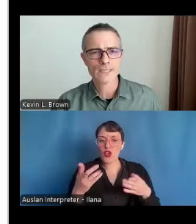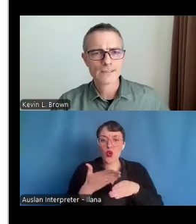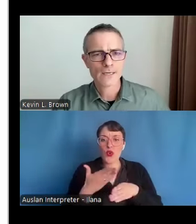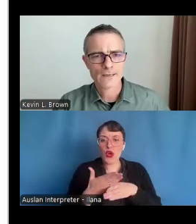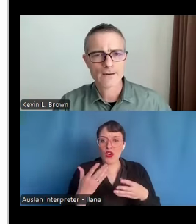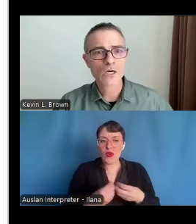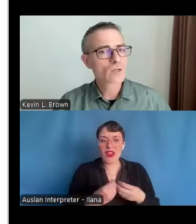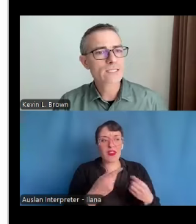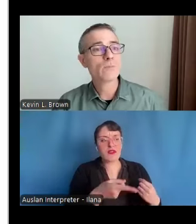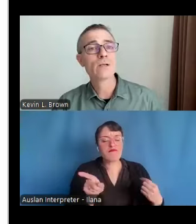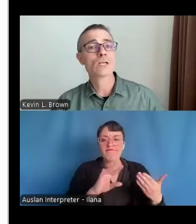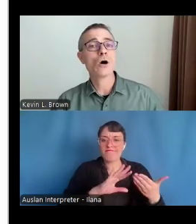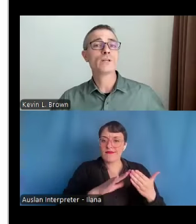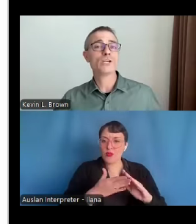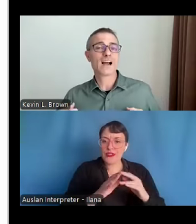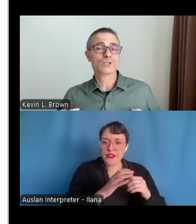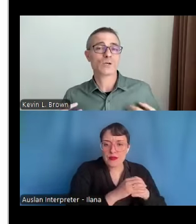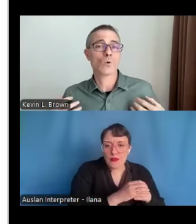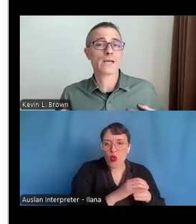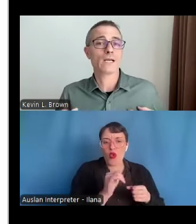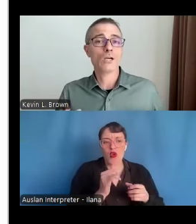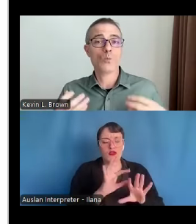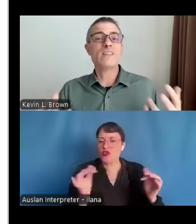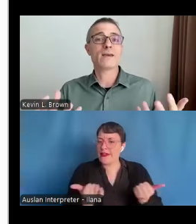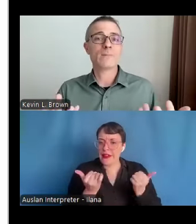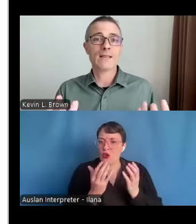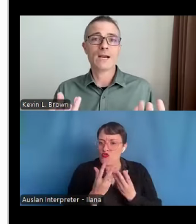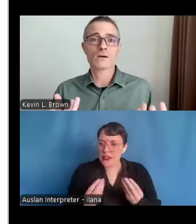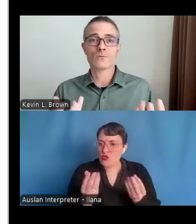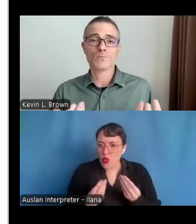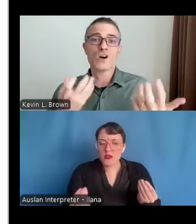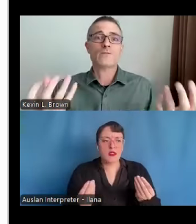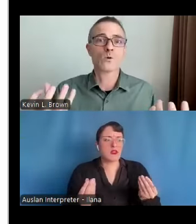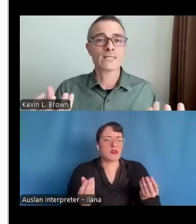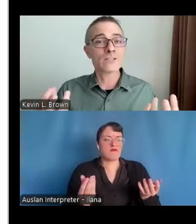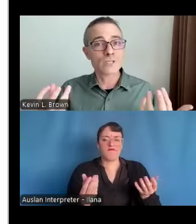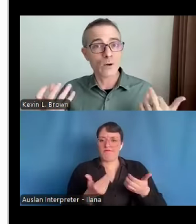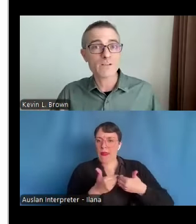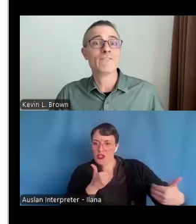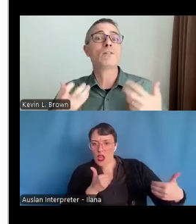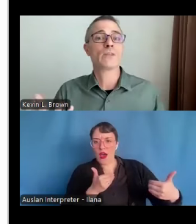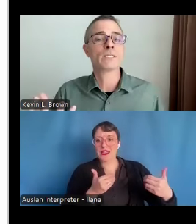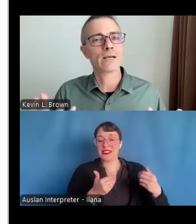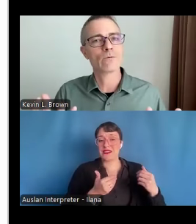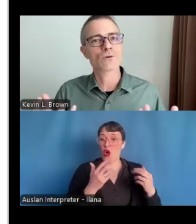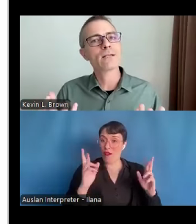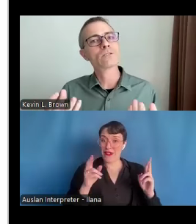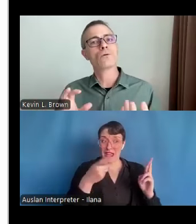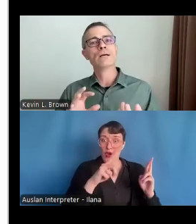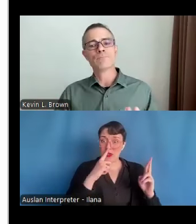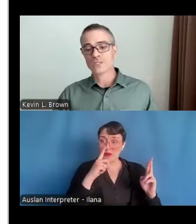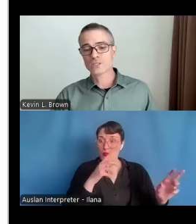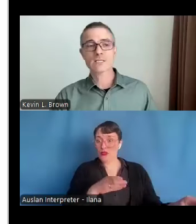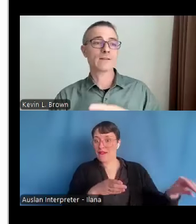or marginalized communities, hopefully you are actually working with them and they are part of your organization to help develop this language, right? And